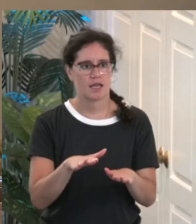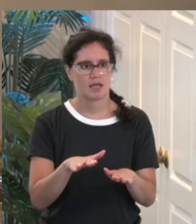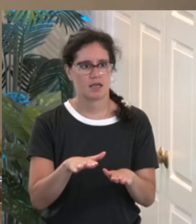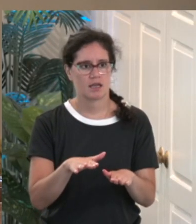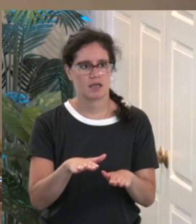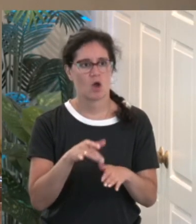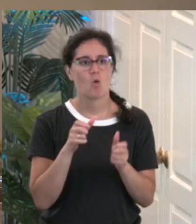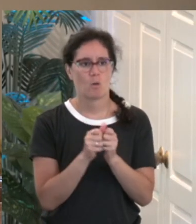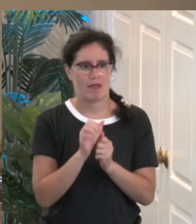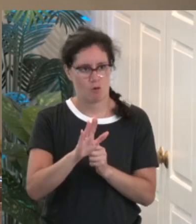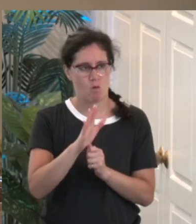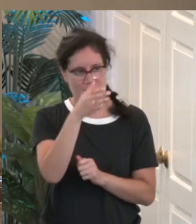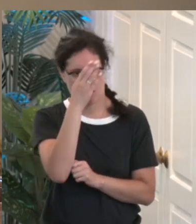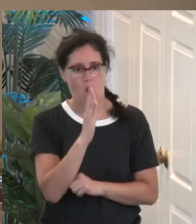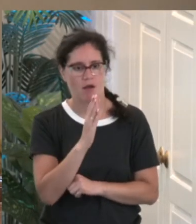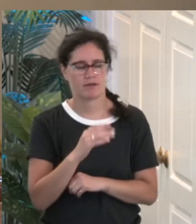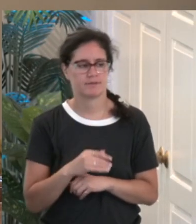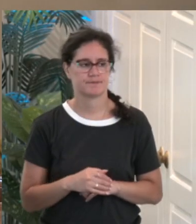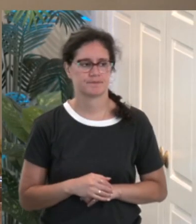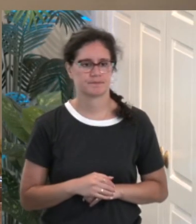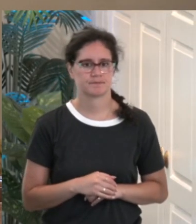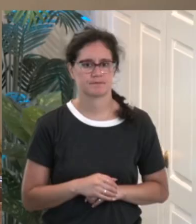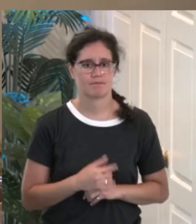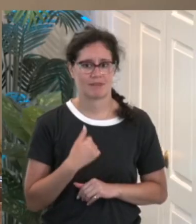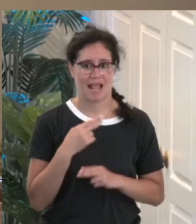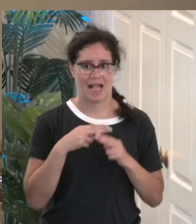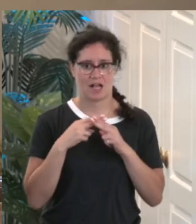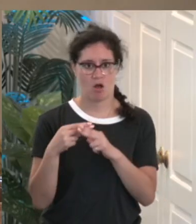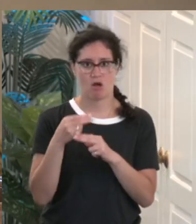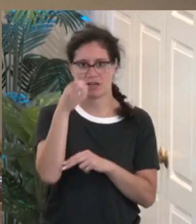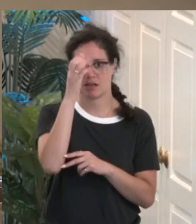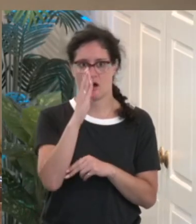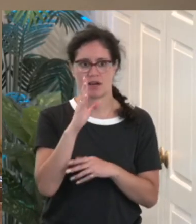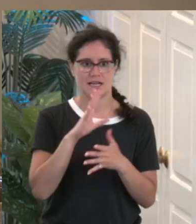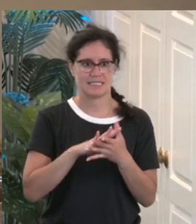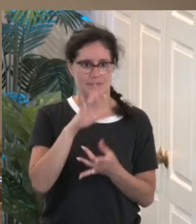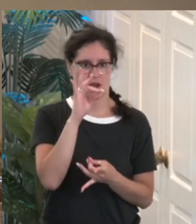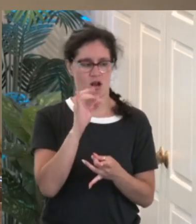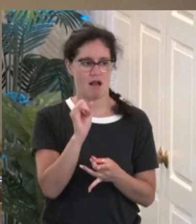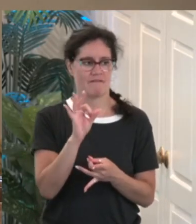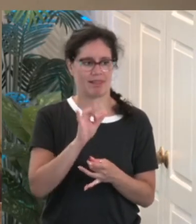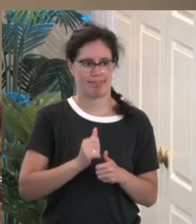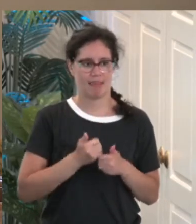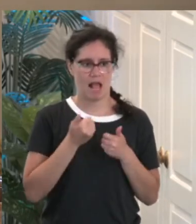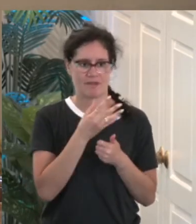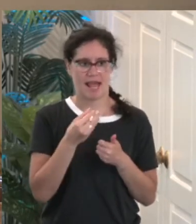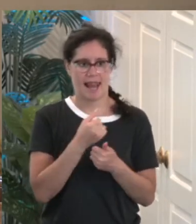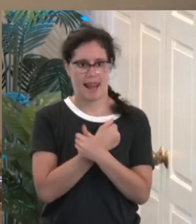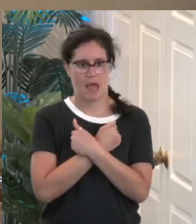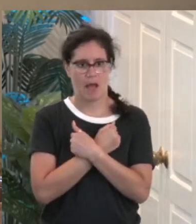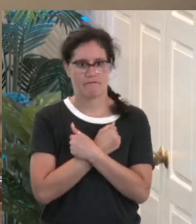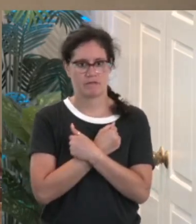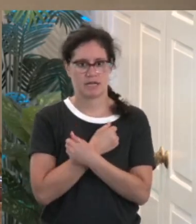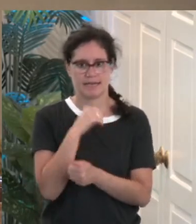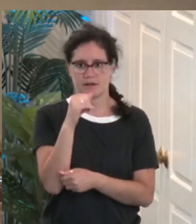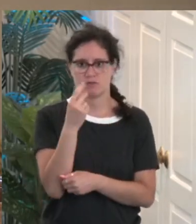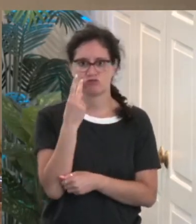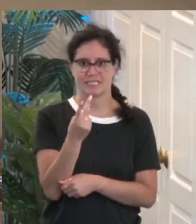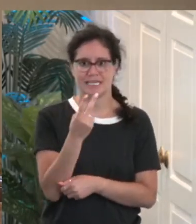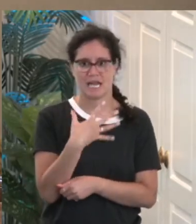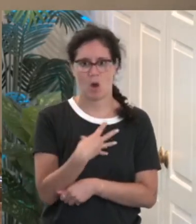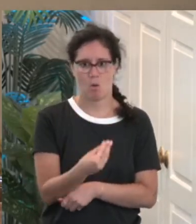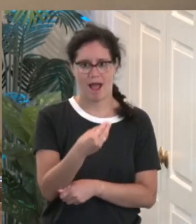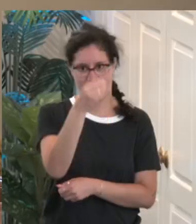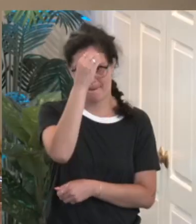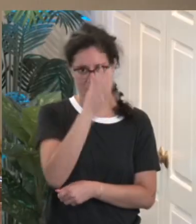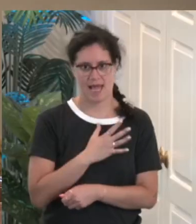your God. Now, I call God Spirit of Life and Love. I don't see a white man up